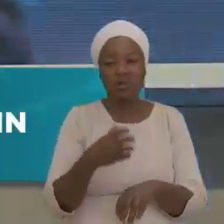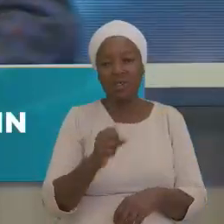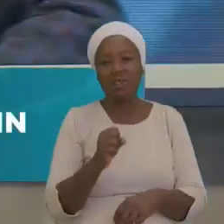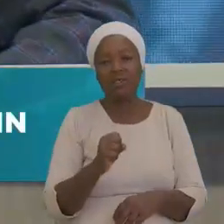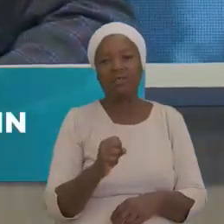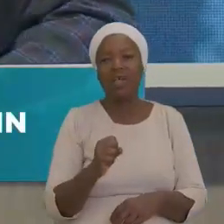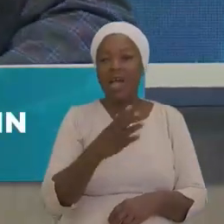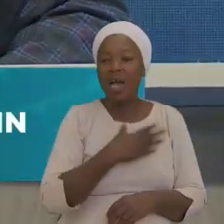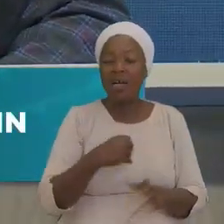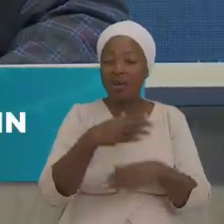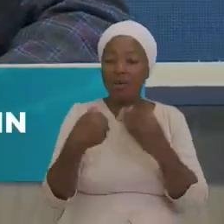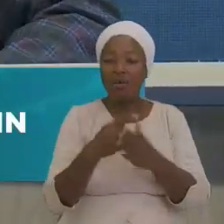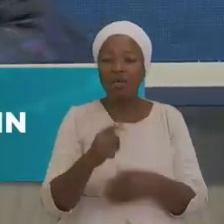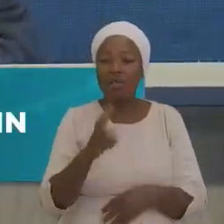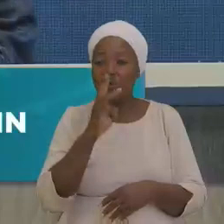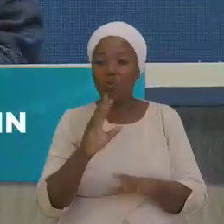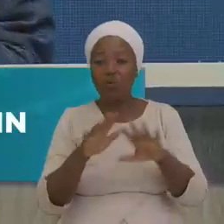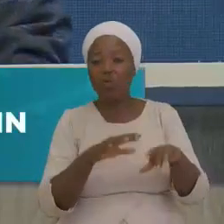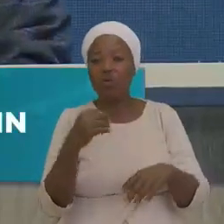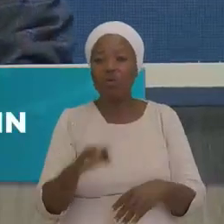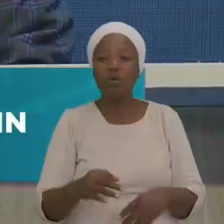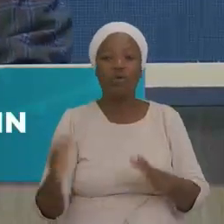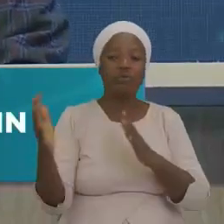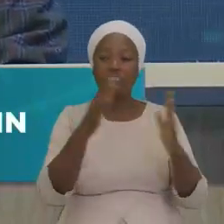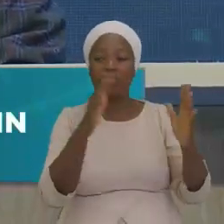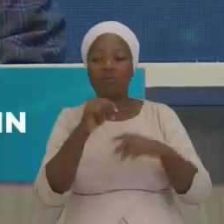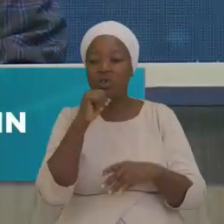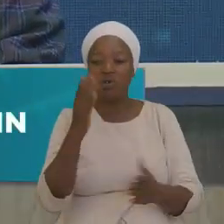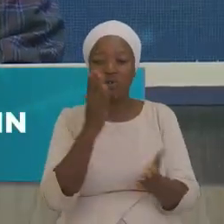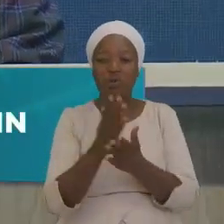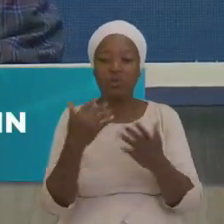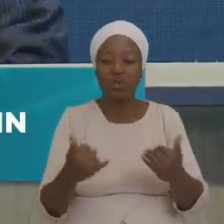And all the ocean of storm will not stop you tonight.